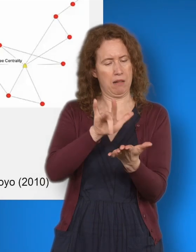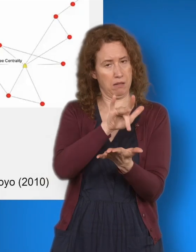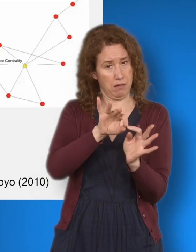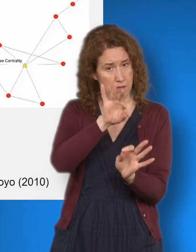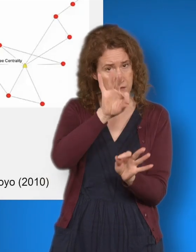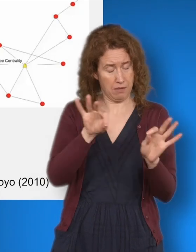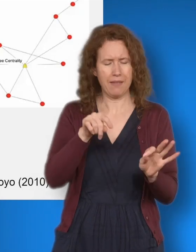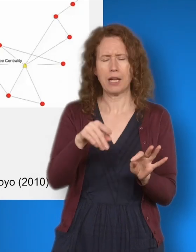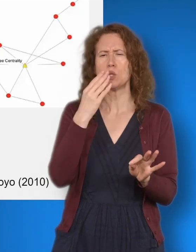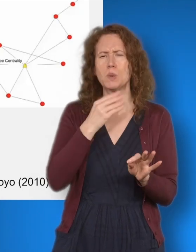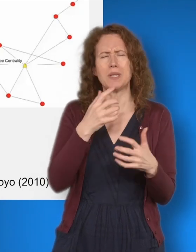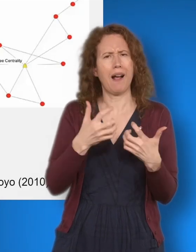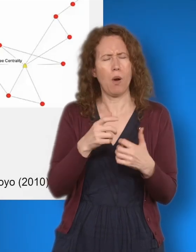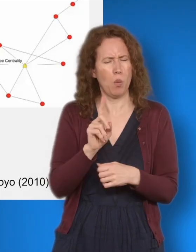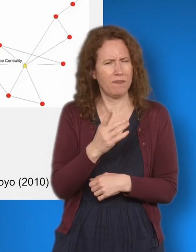are used